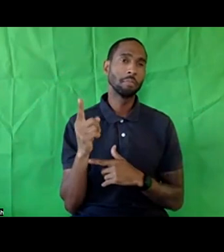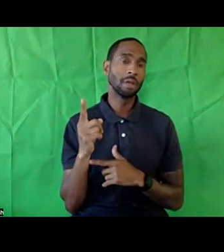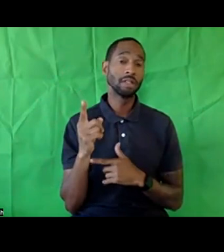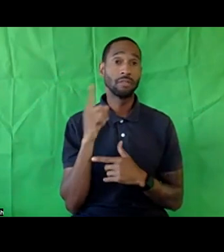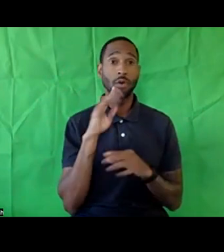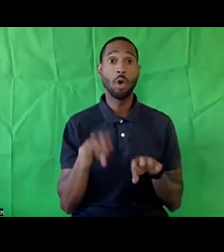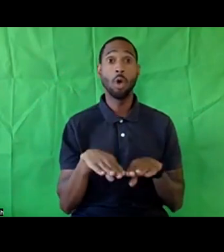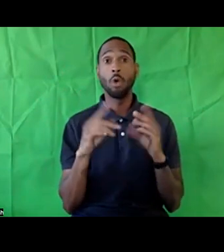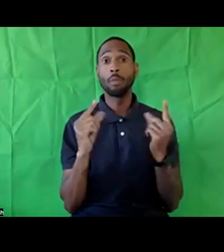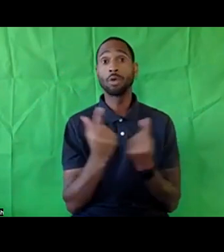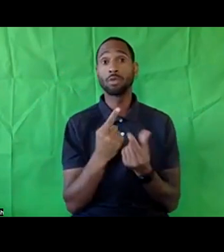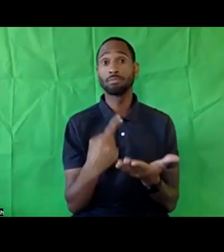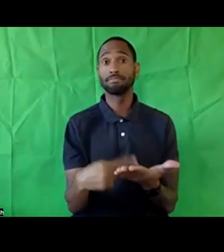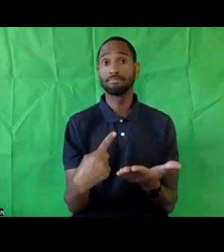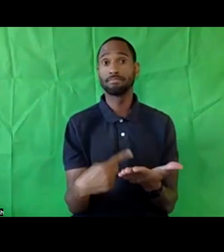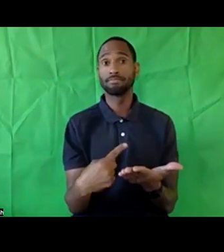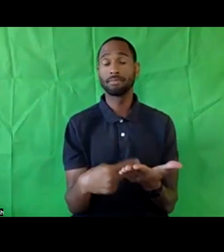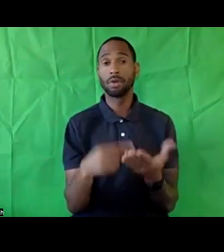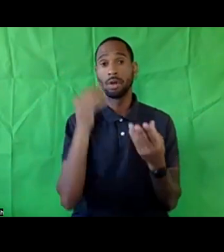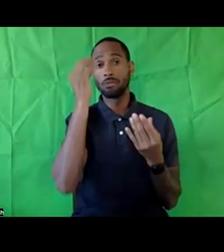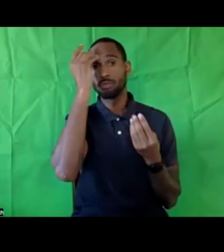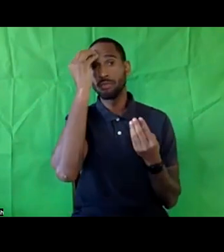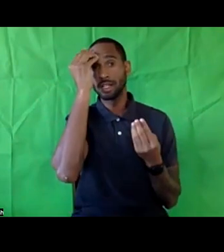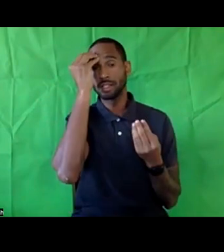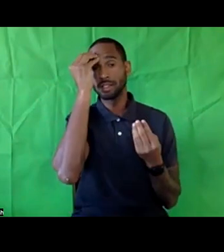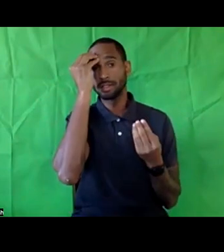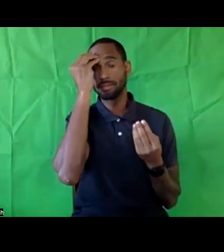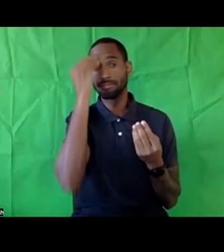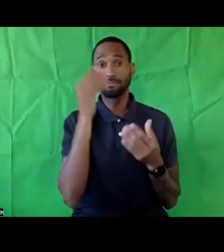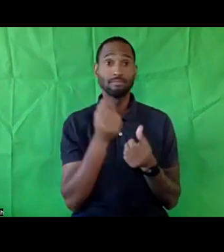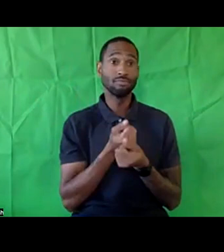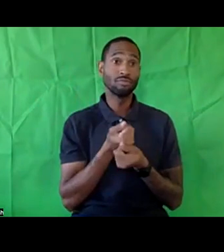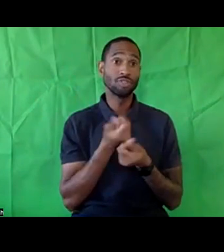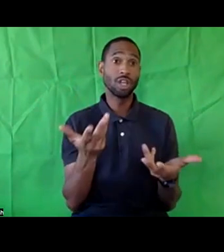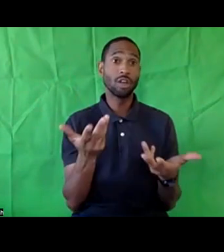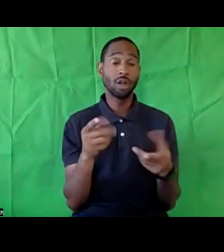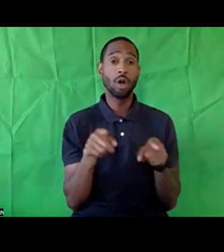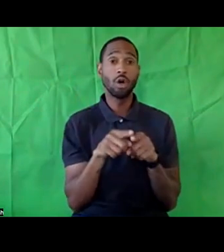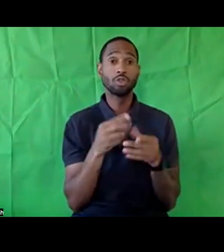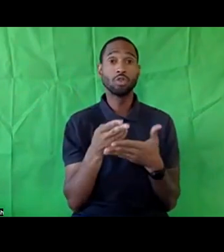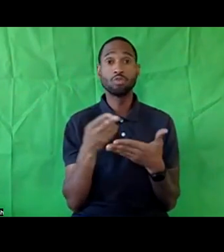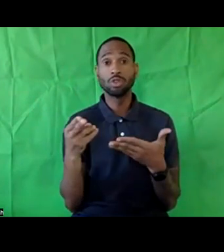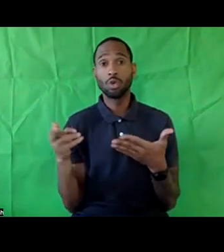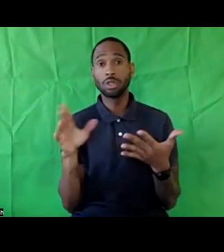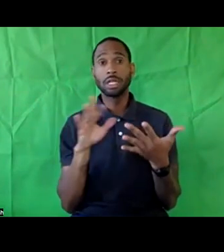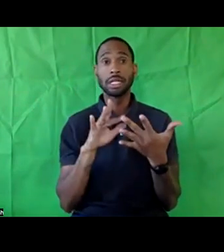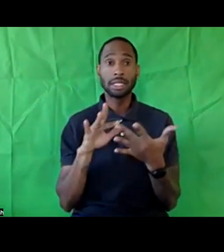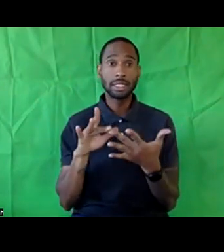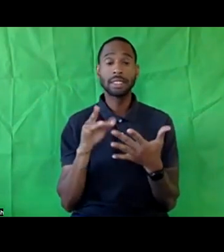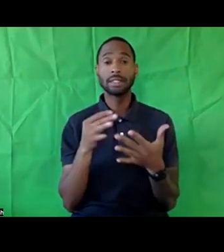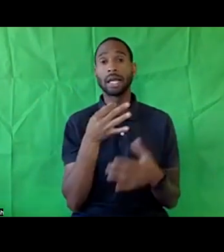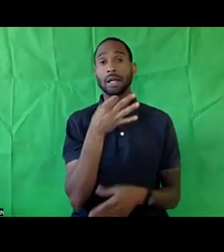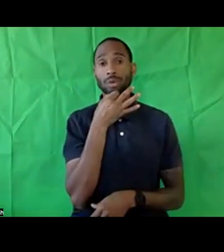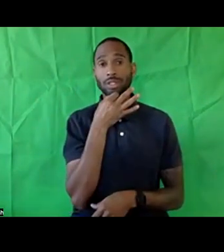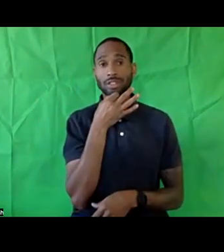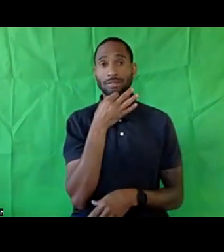group discussion, reflection, sharing, and also resourcing the expertise